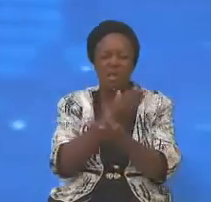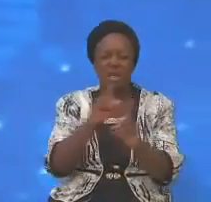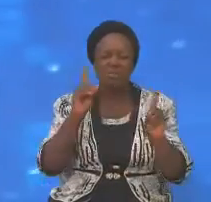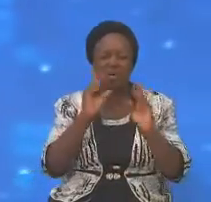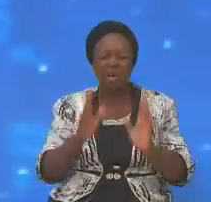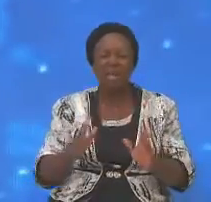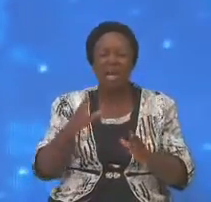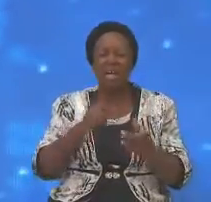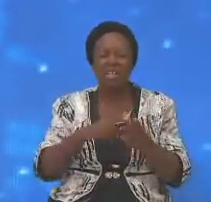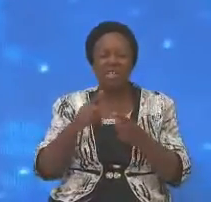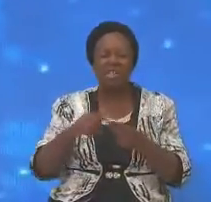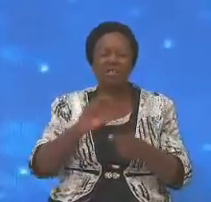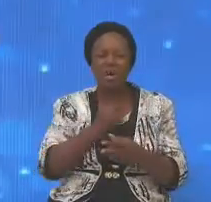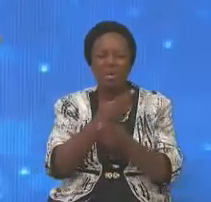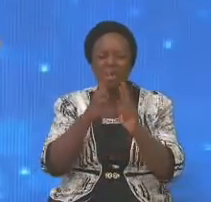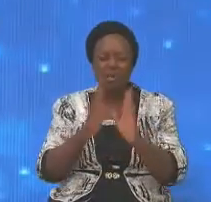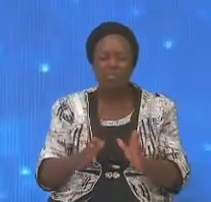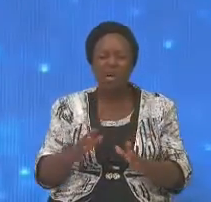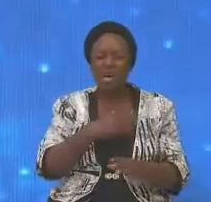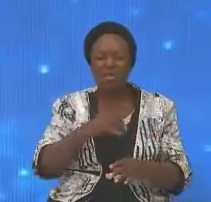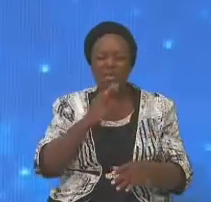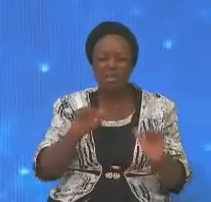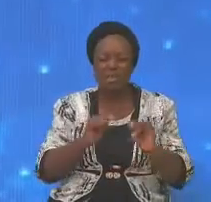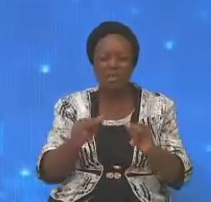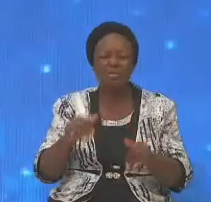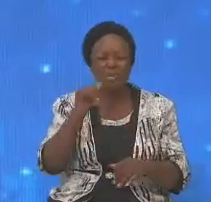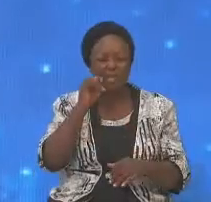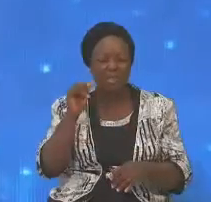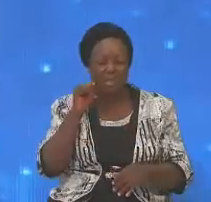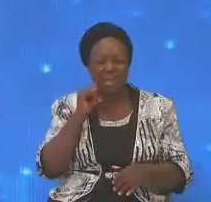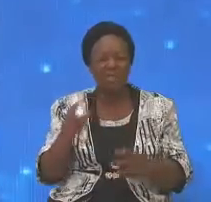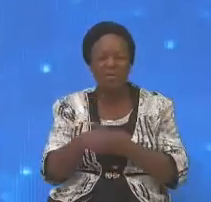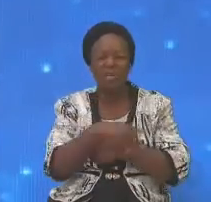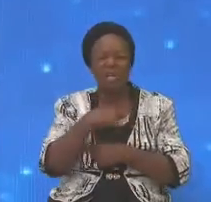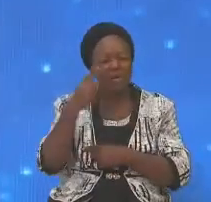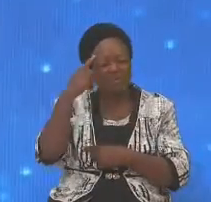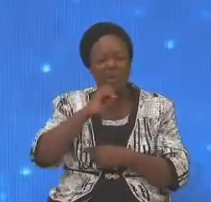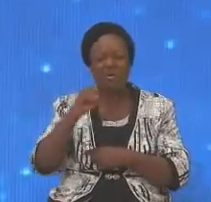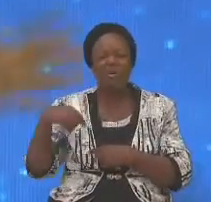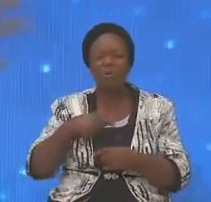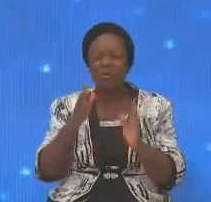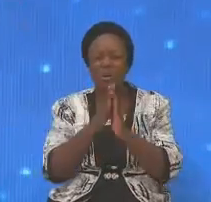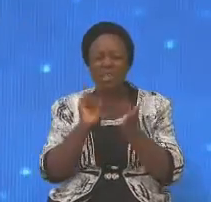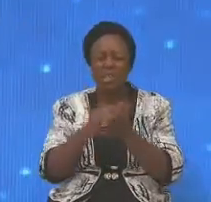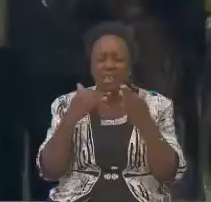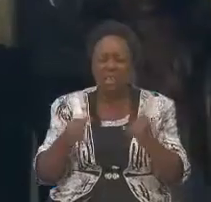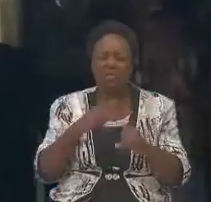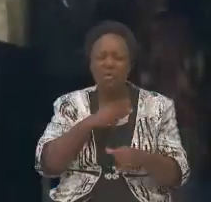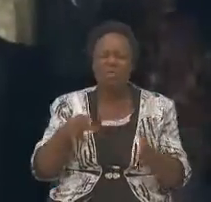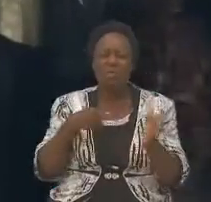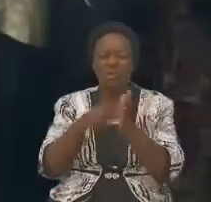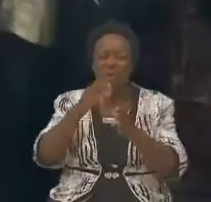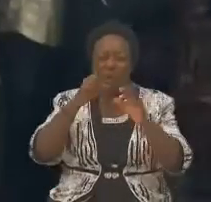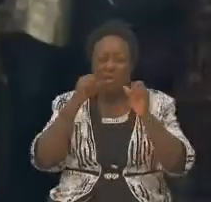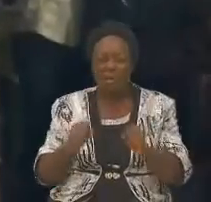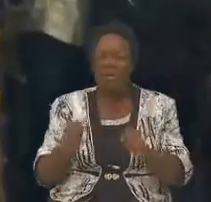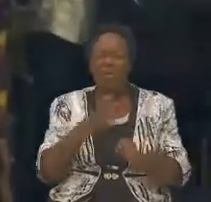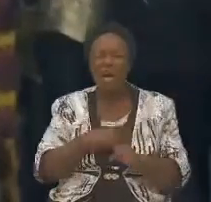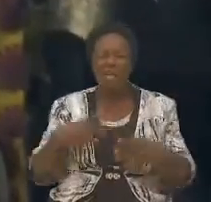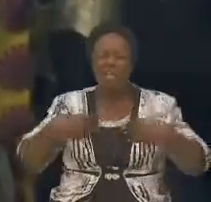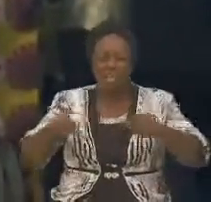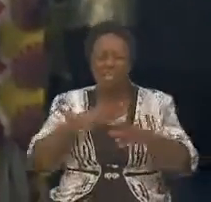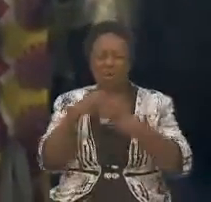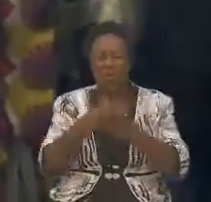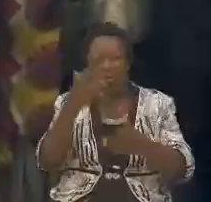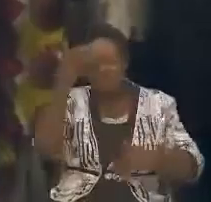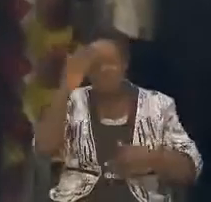today, and forever. We pray that now you will manifest your power and heal the sick in Jesus' name.